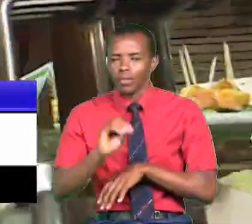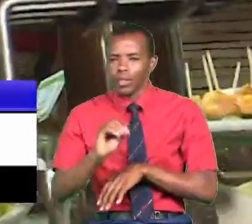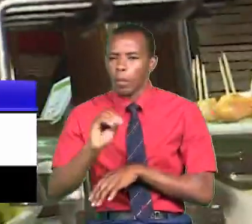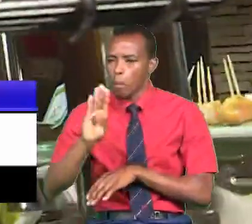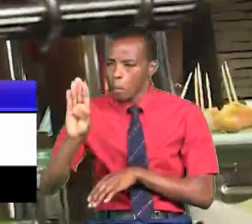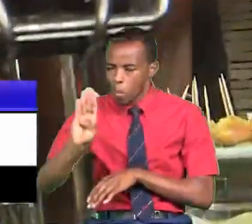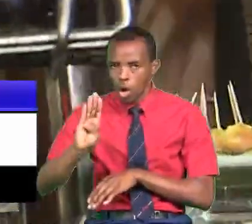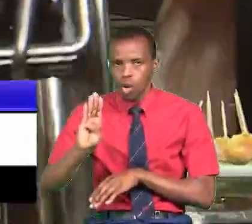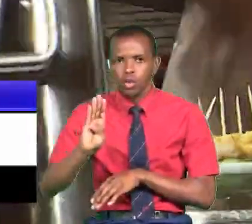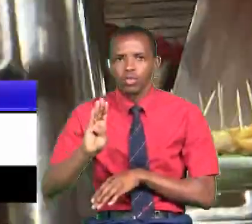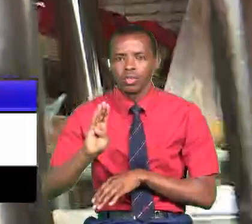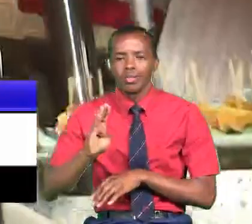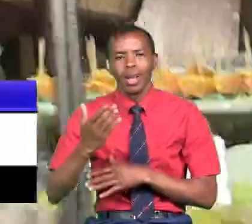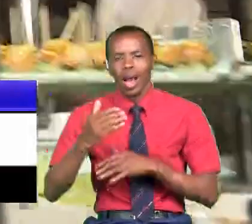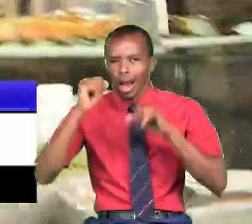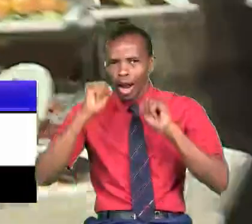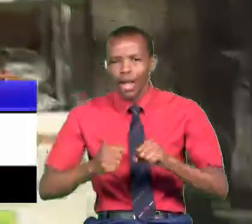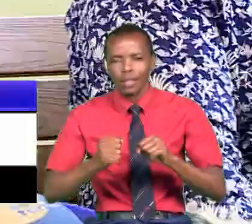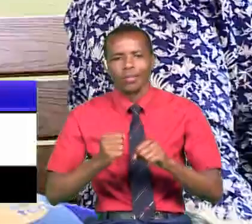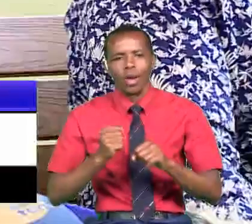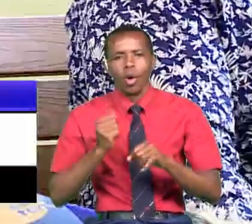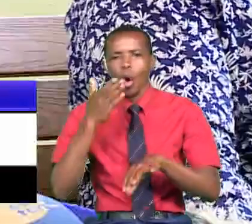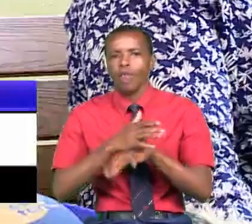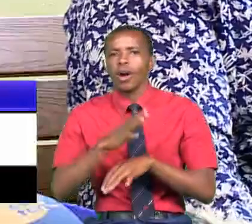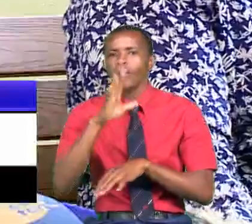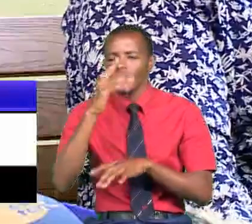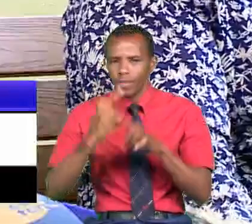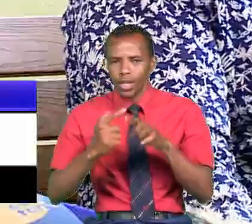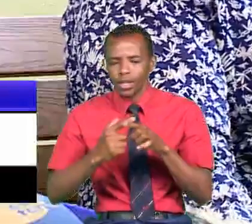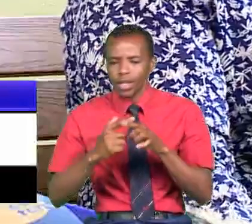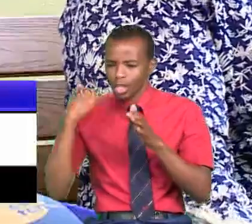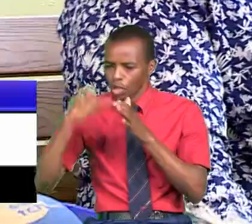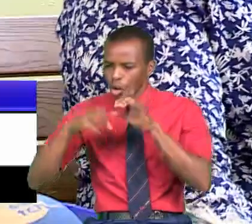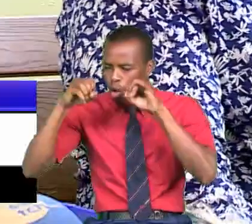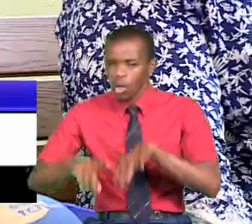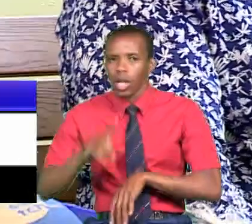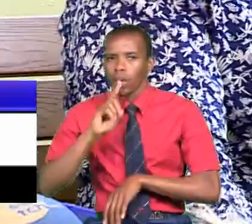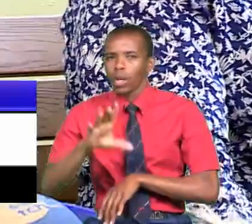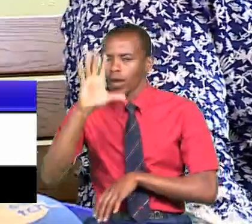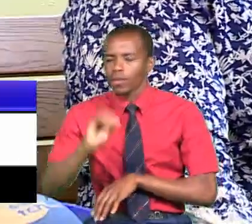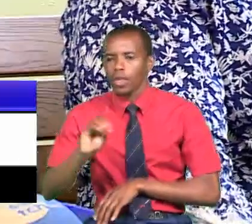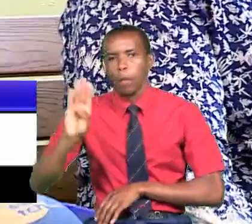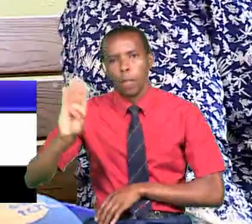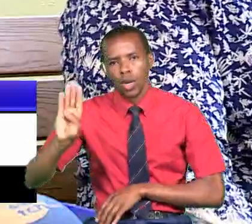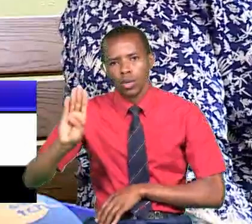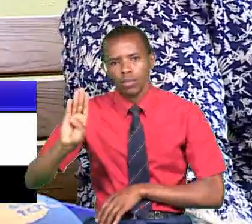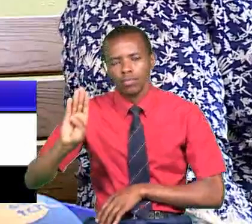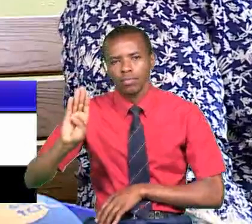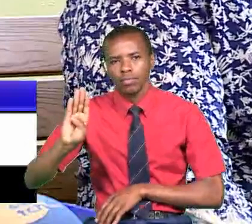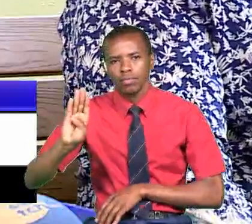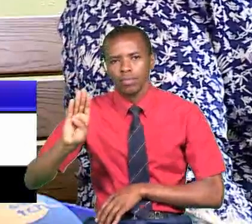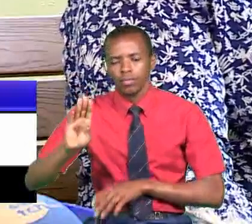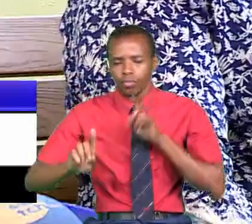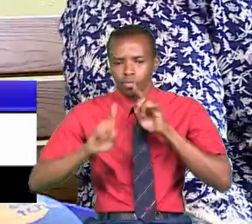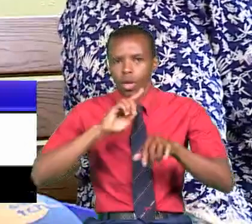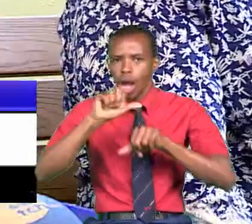shillings, which will take them up to 5 years to recover. This industry has lost 150 billion shillings. We are